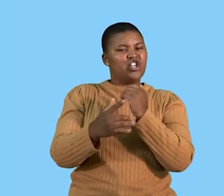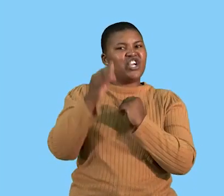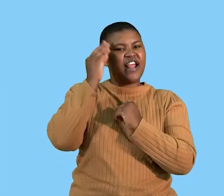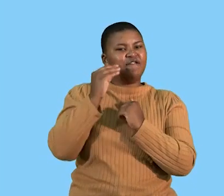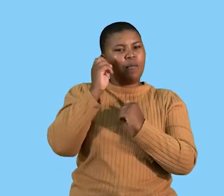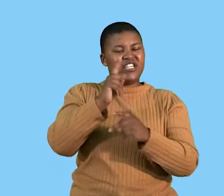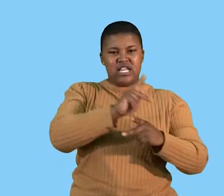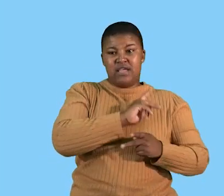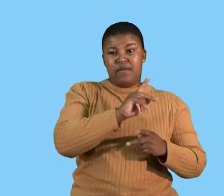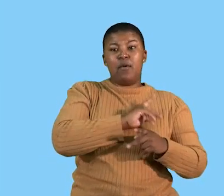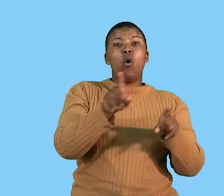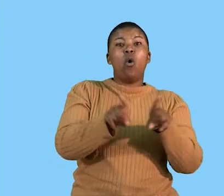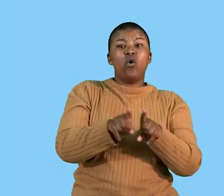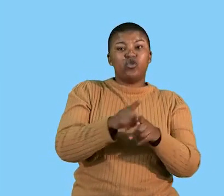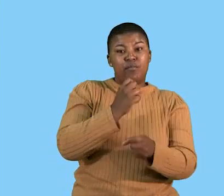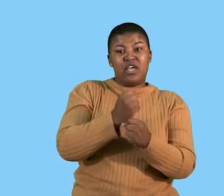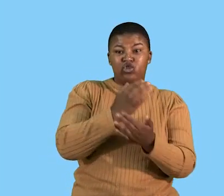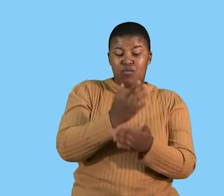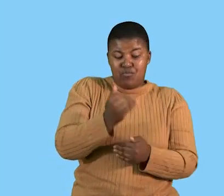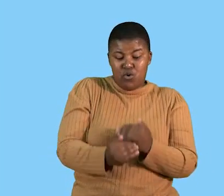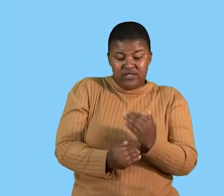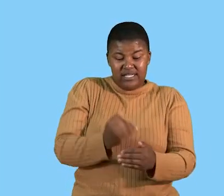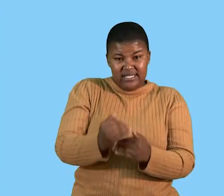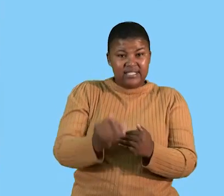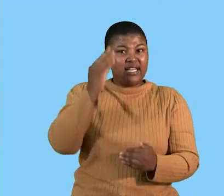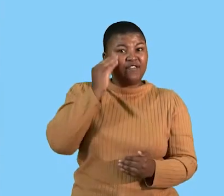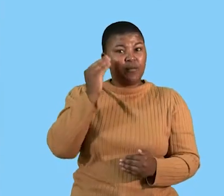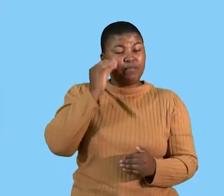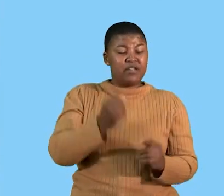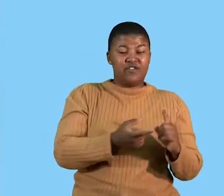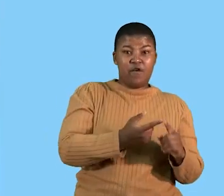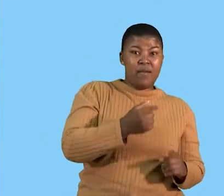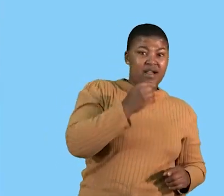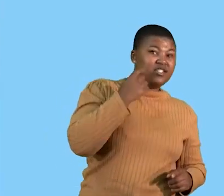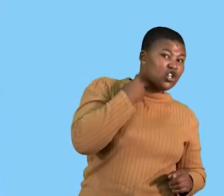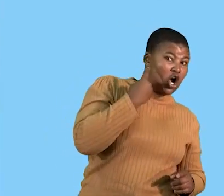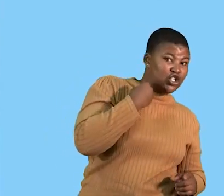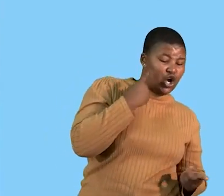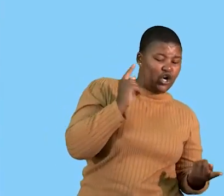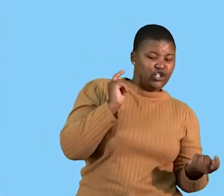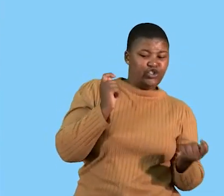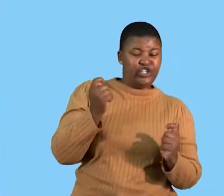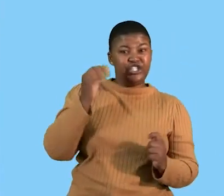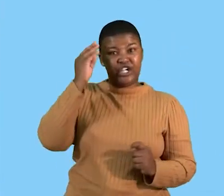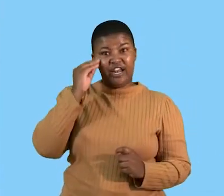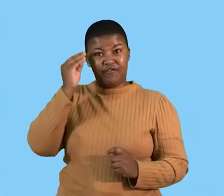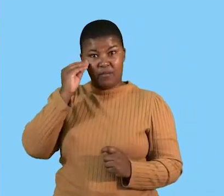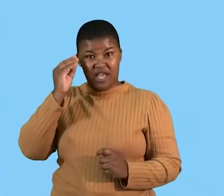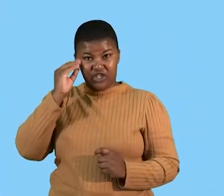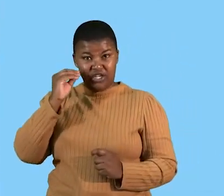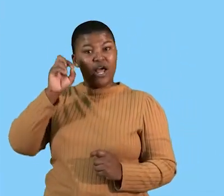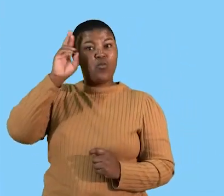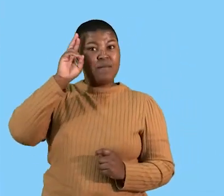the information and also to process information from data to information. So